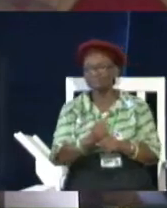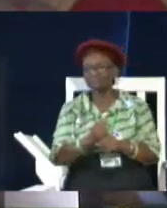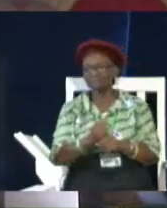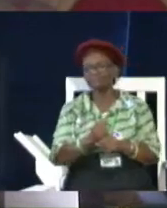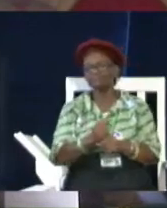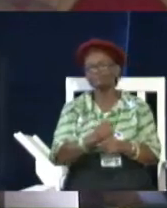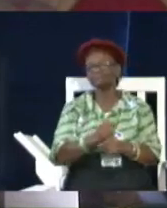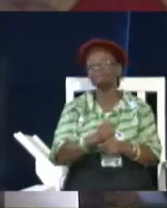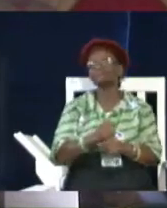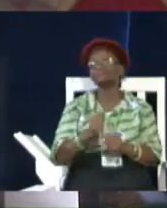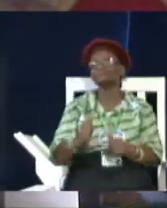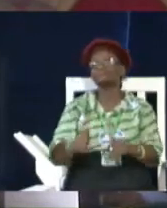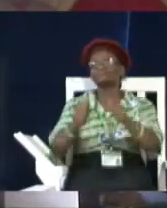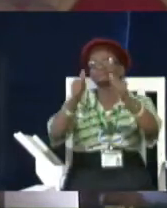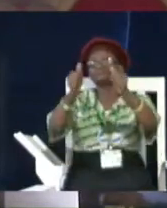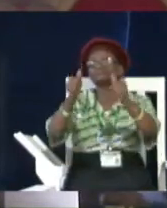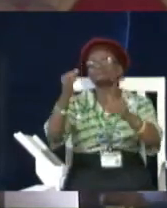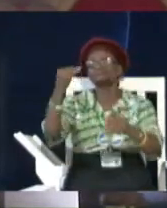promotion of somebody.